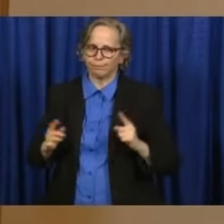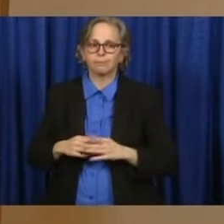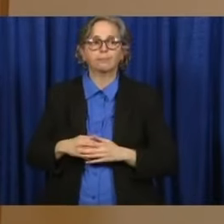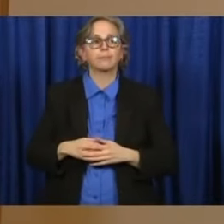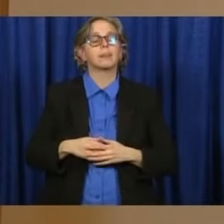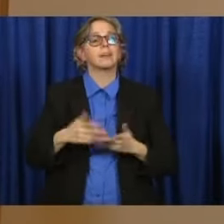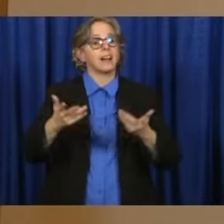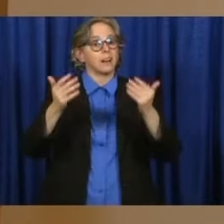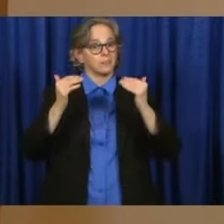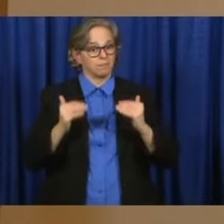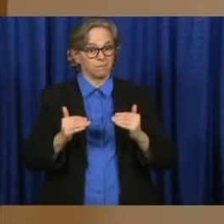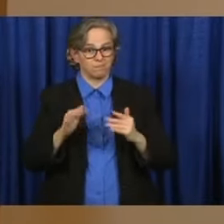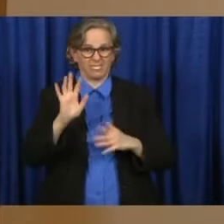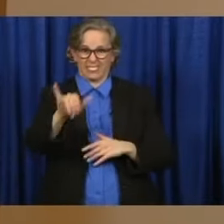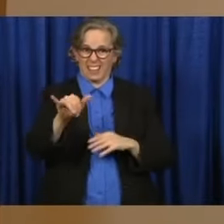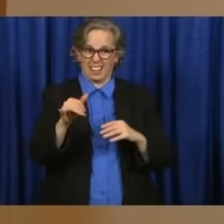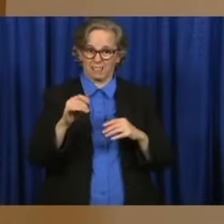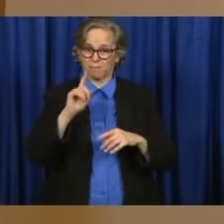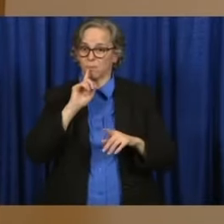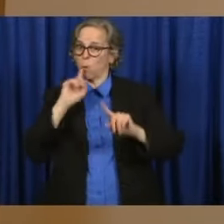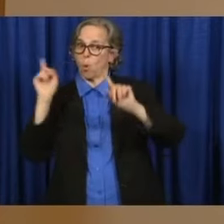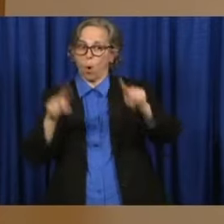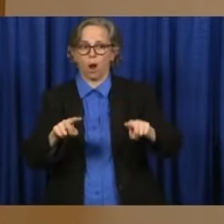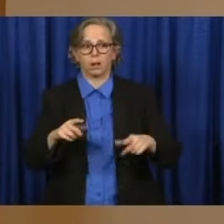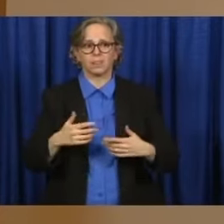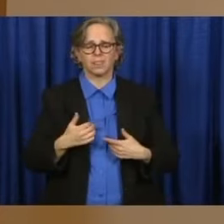about with so much